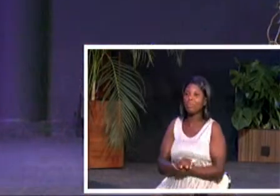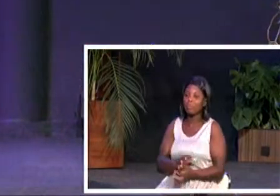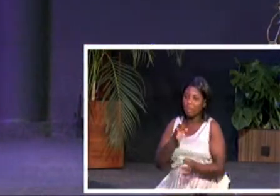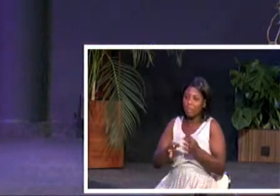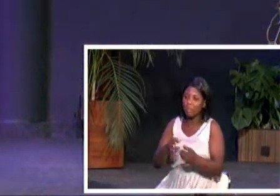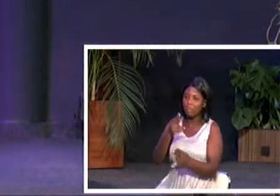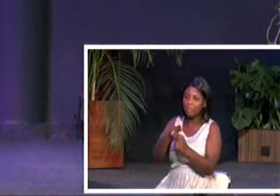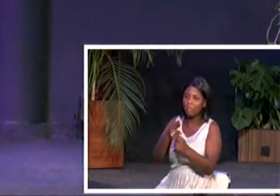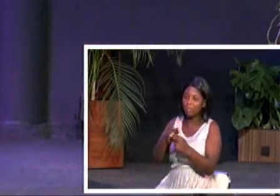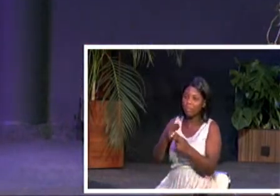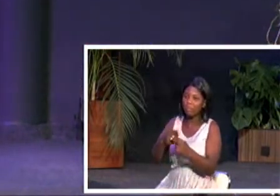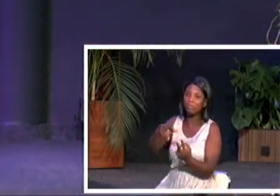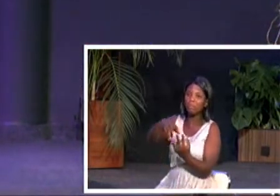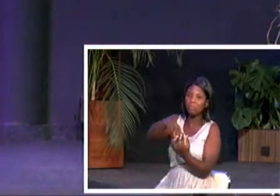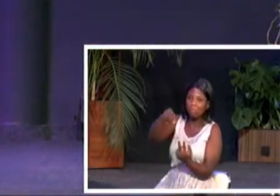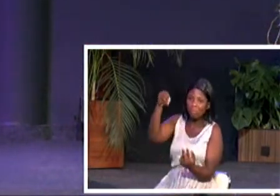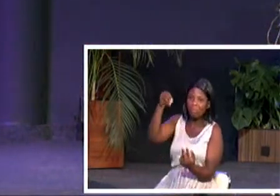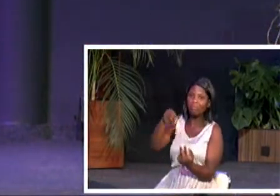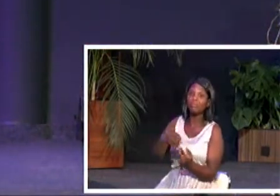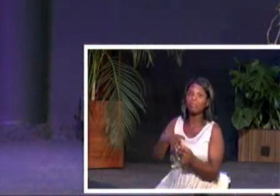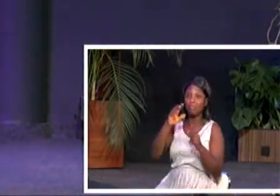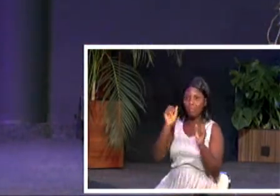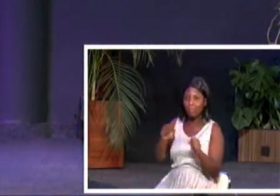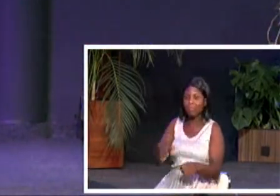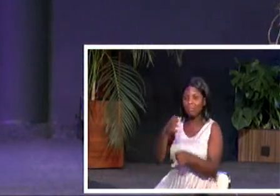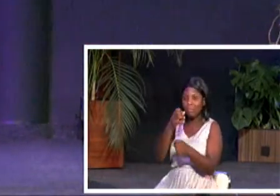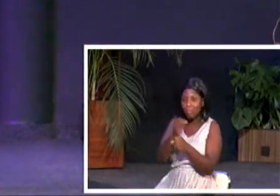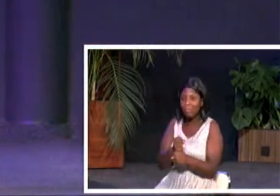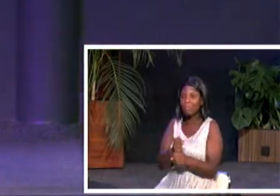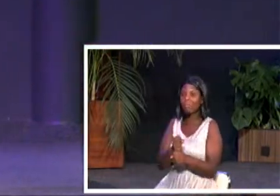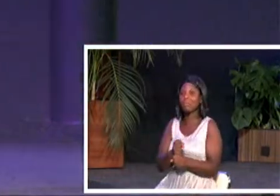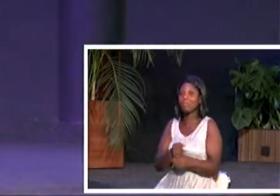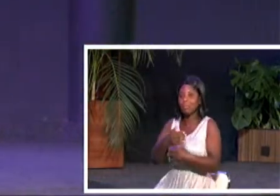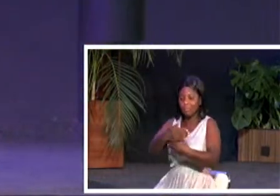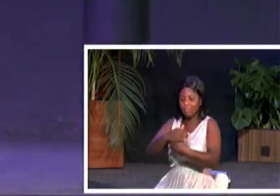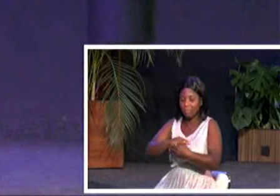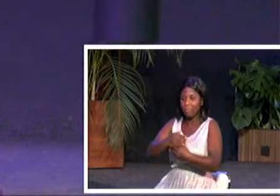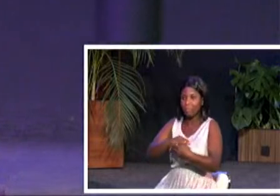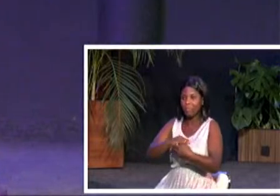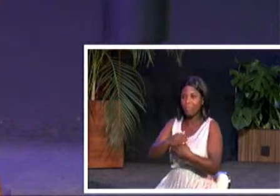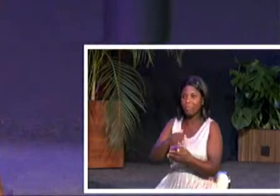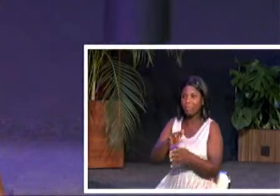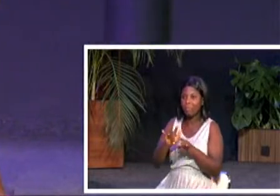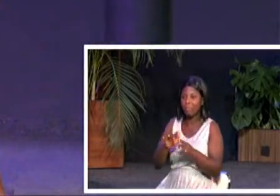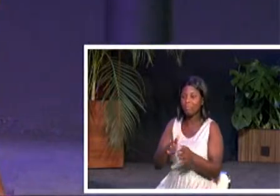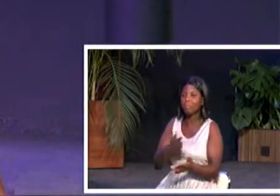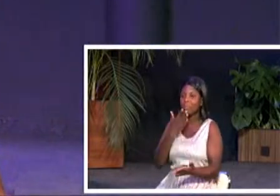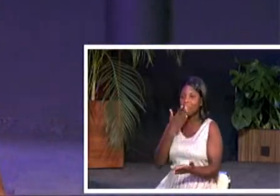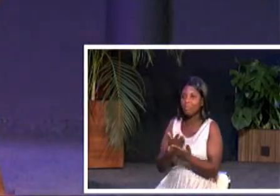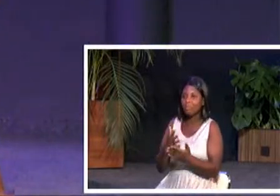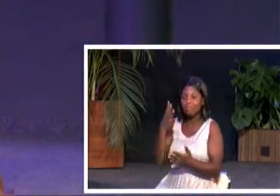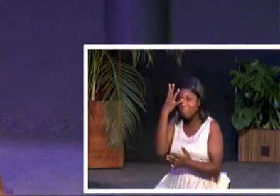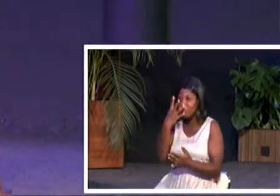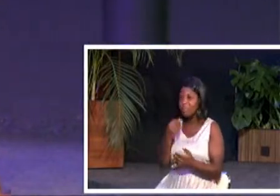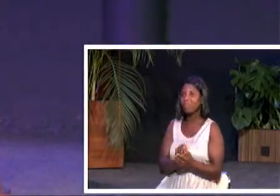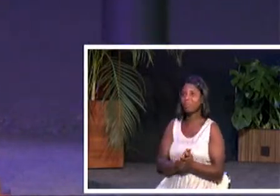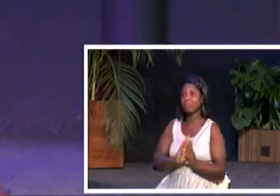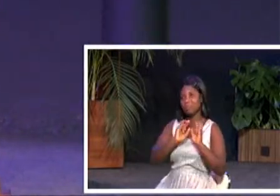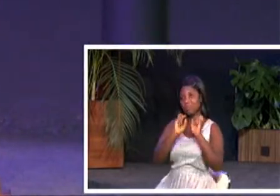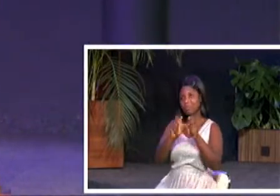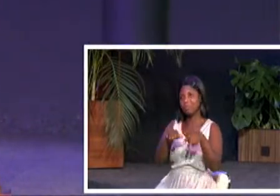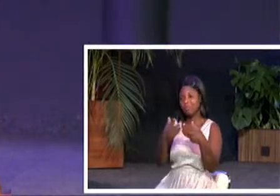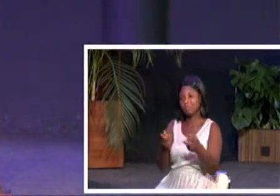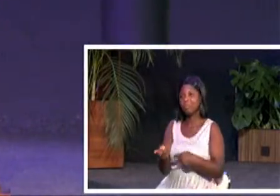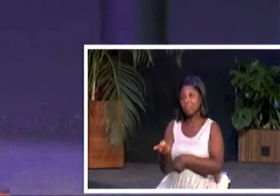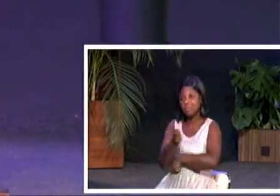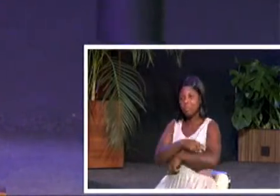your voucher is in the box that we will pick it from. If you have not filled your voucher, make sure you fill it and make sure